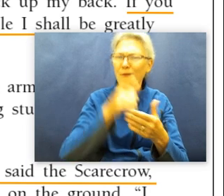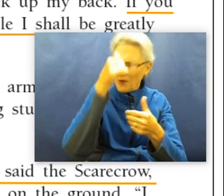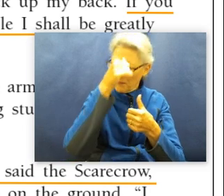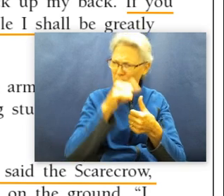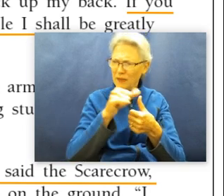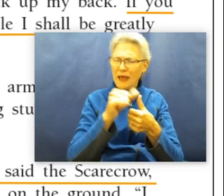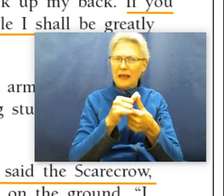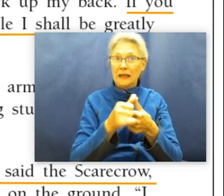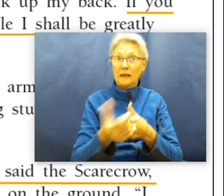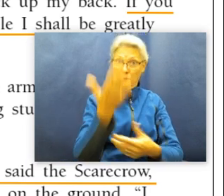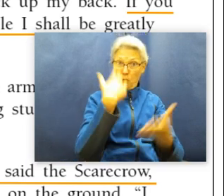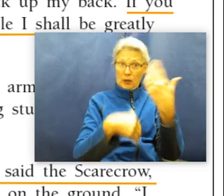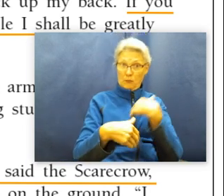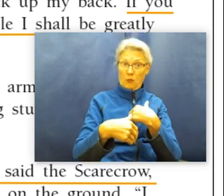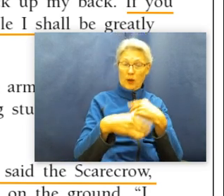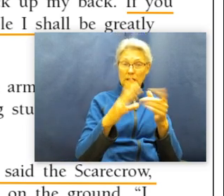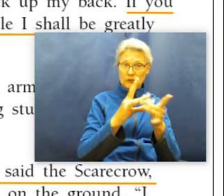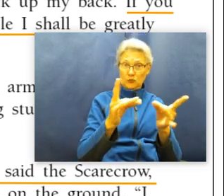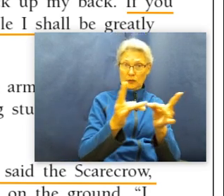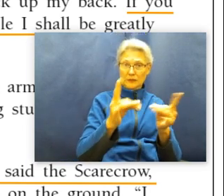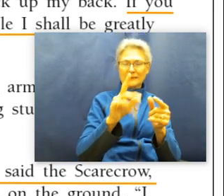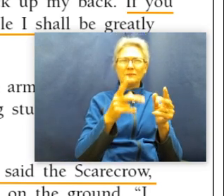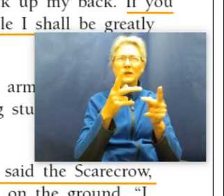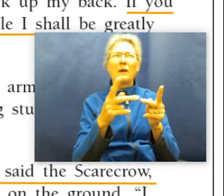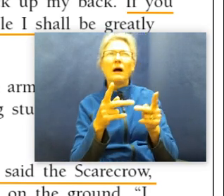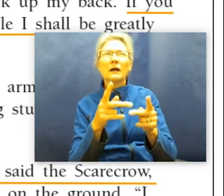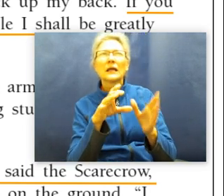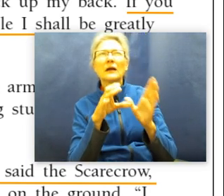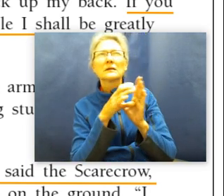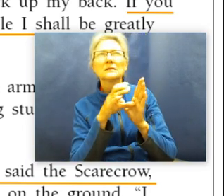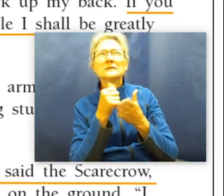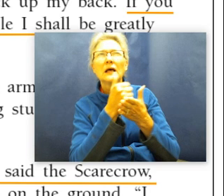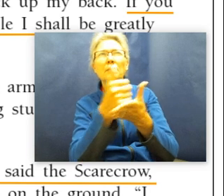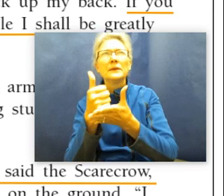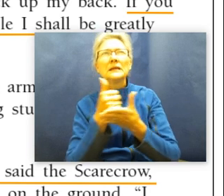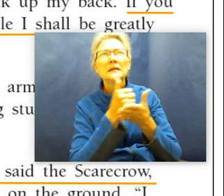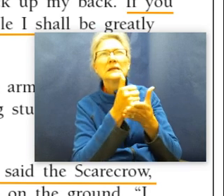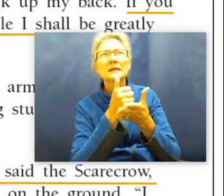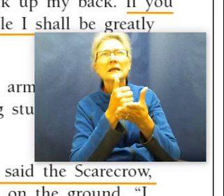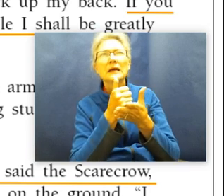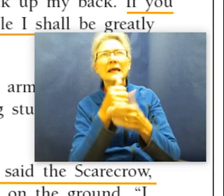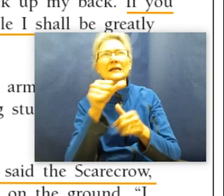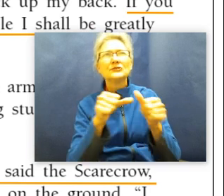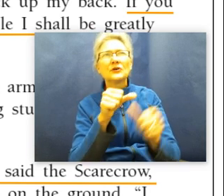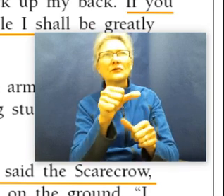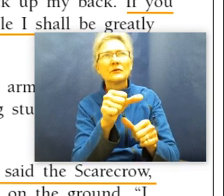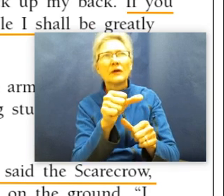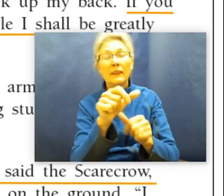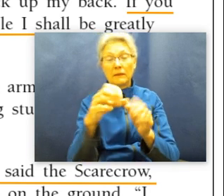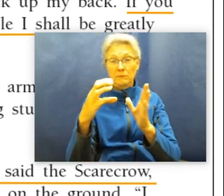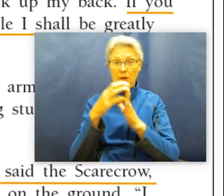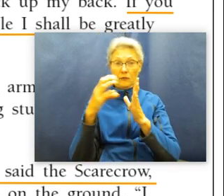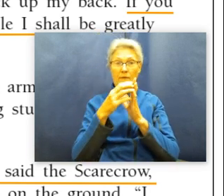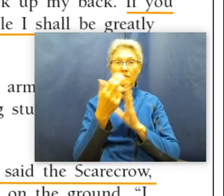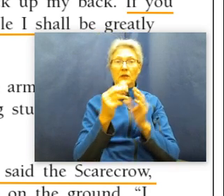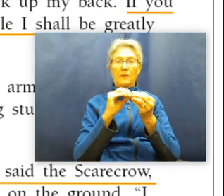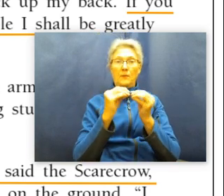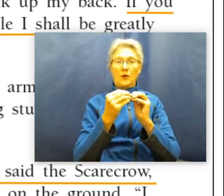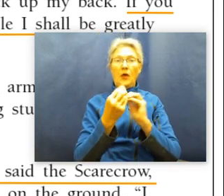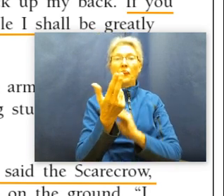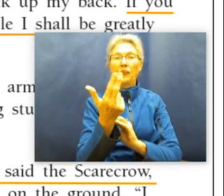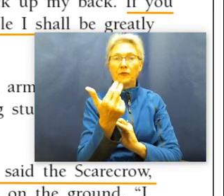in Come Away, Come Away. There was something about the characters helping one another as well. Then in paragraph 13, I